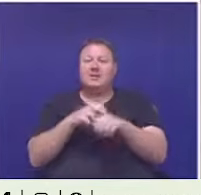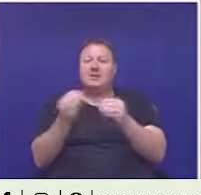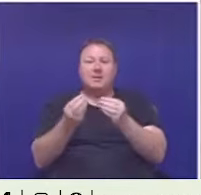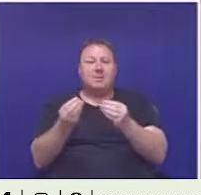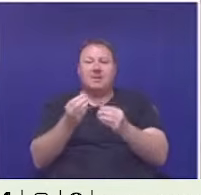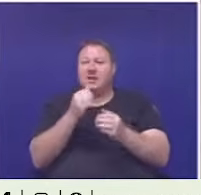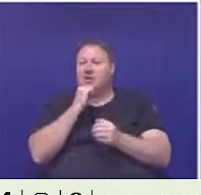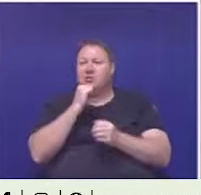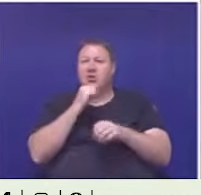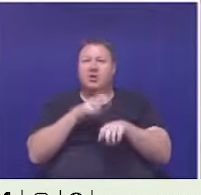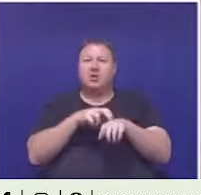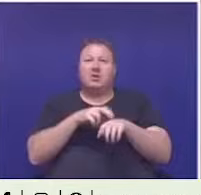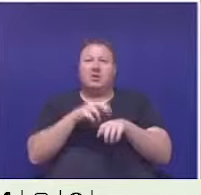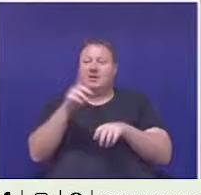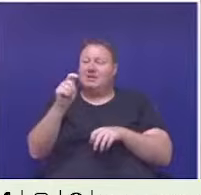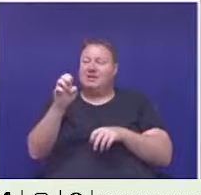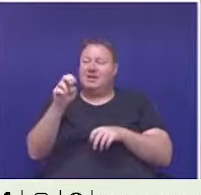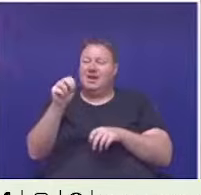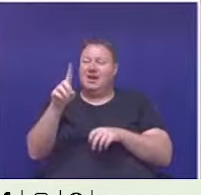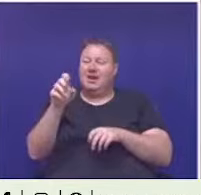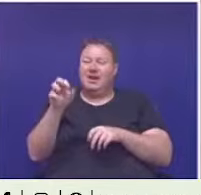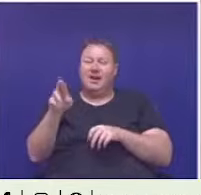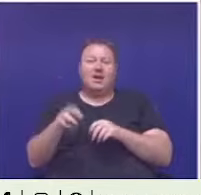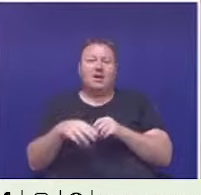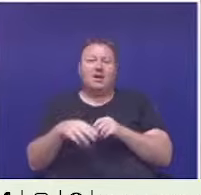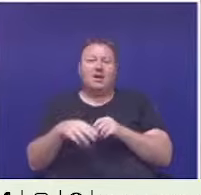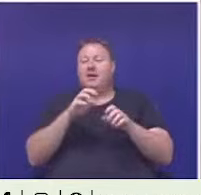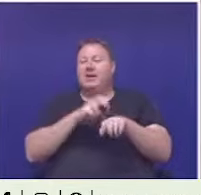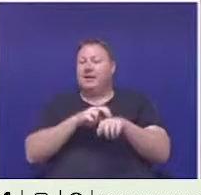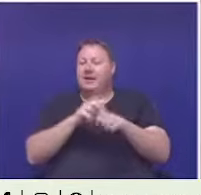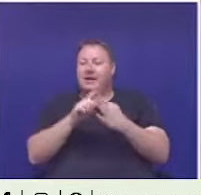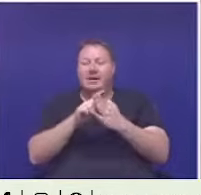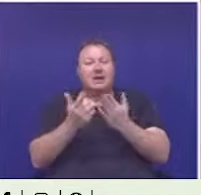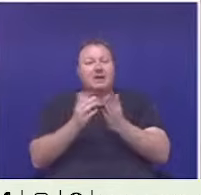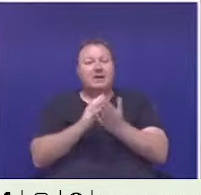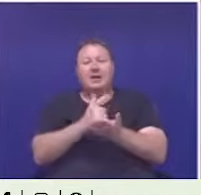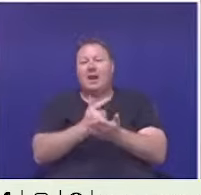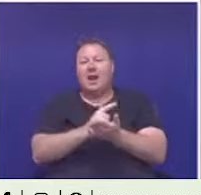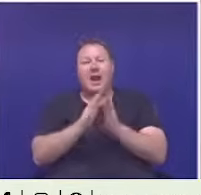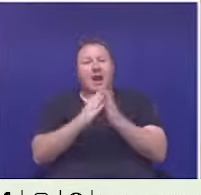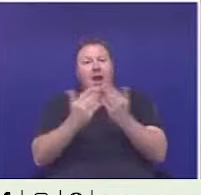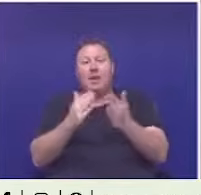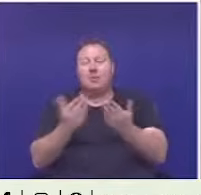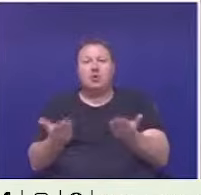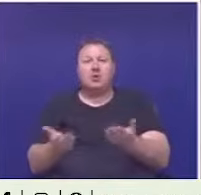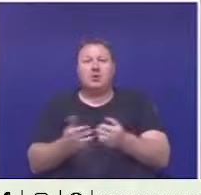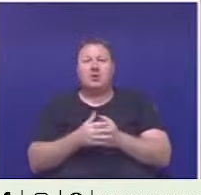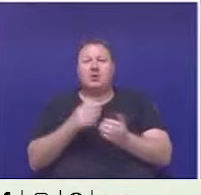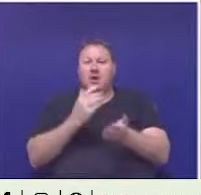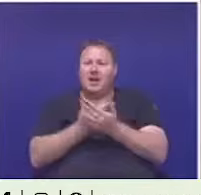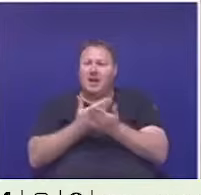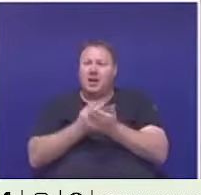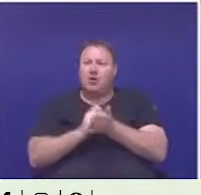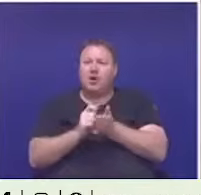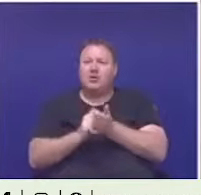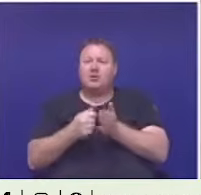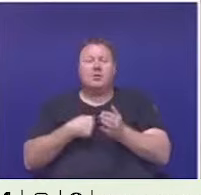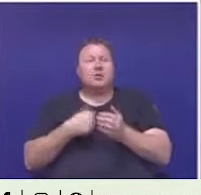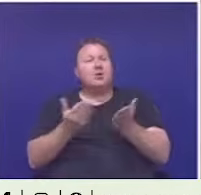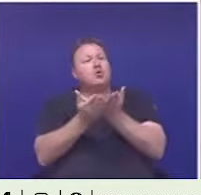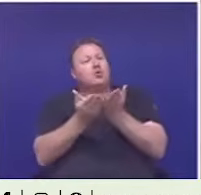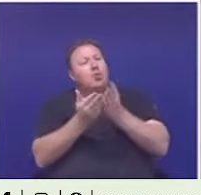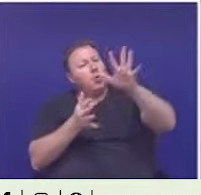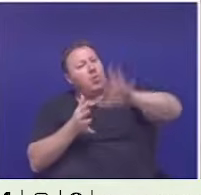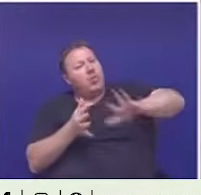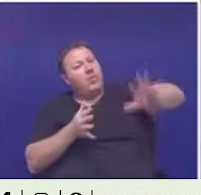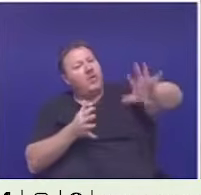doesn't require a tender, that needs a library, there's no reason for you not to write to me and say, there's a school in